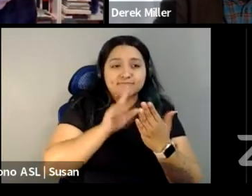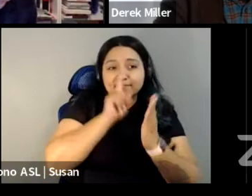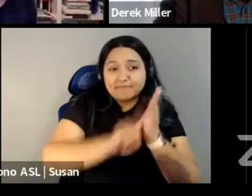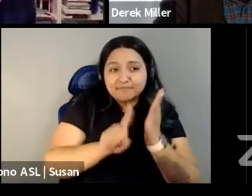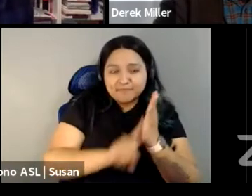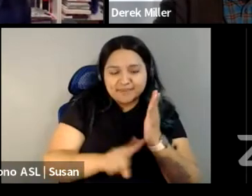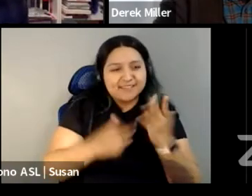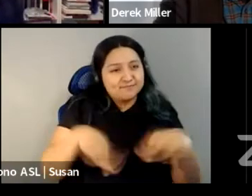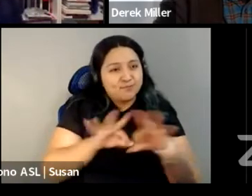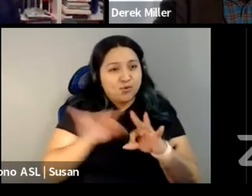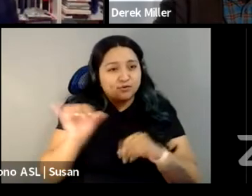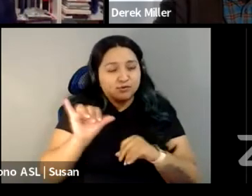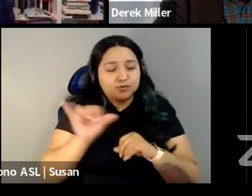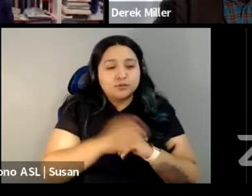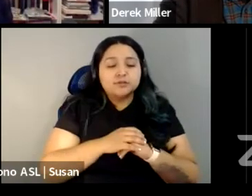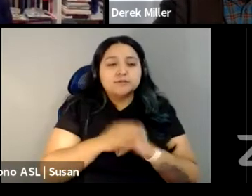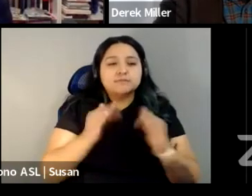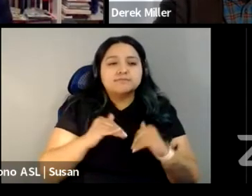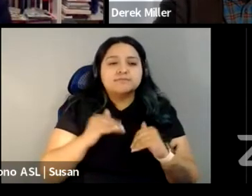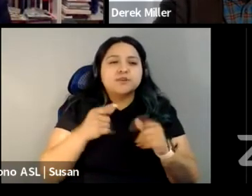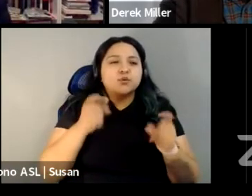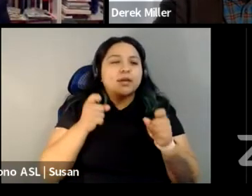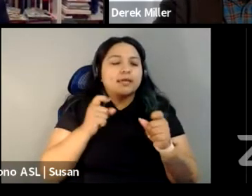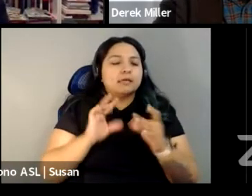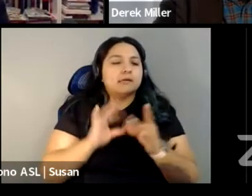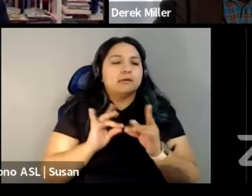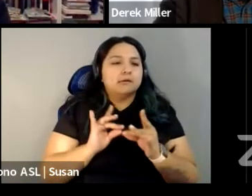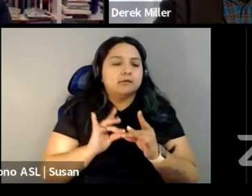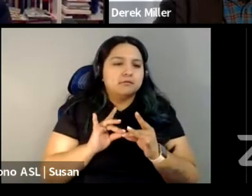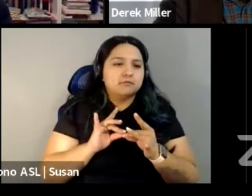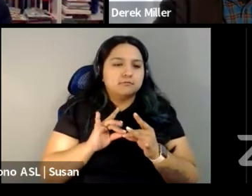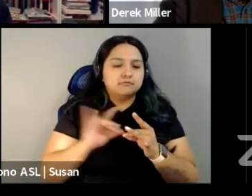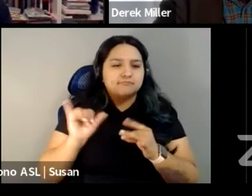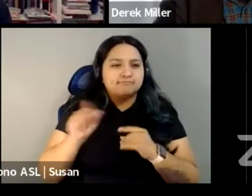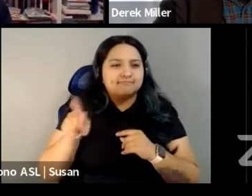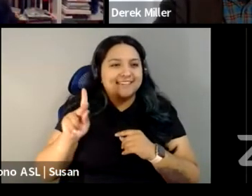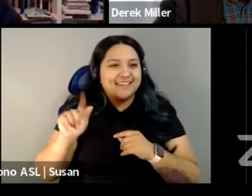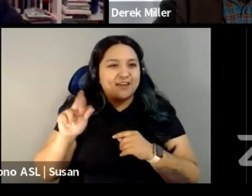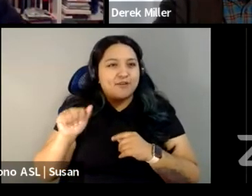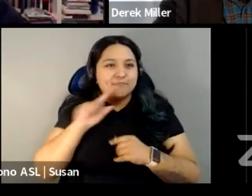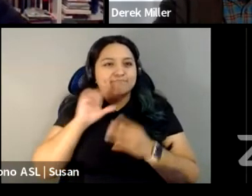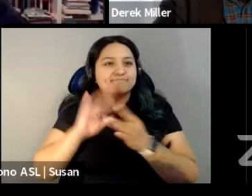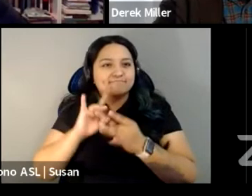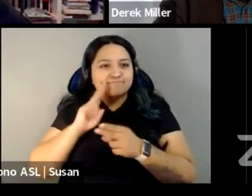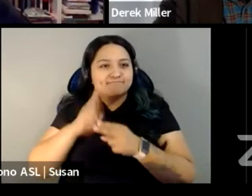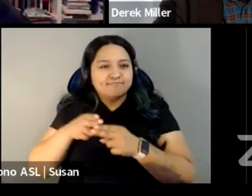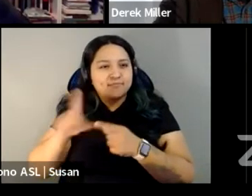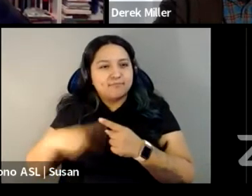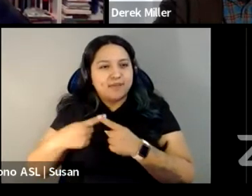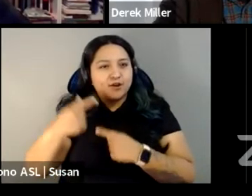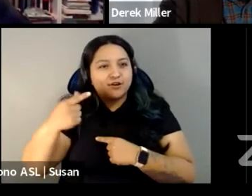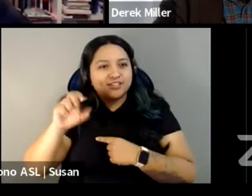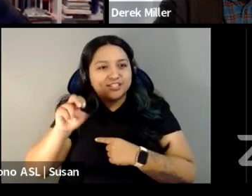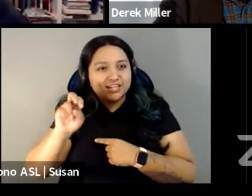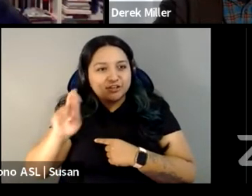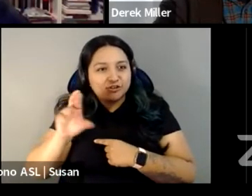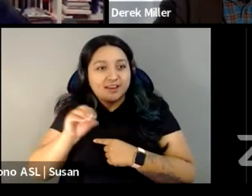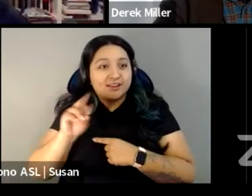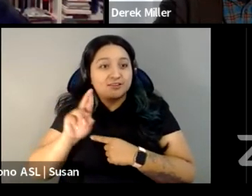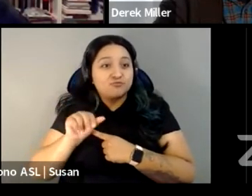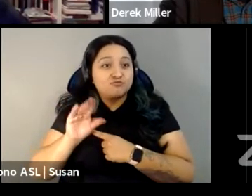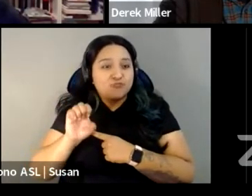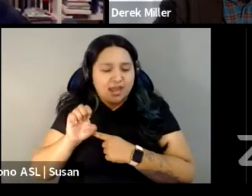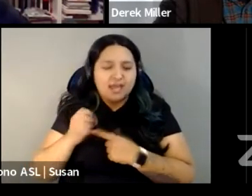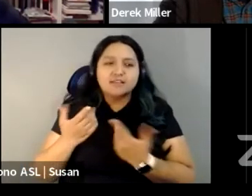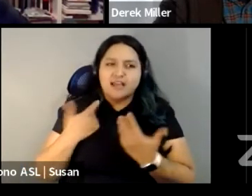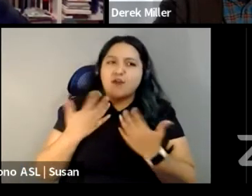also questions. I just want to echo what Kara was saying in terms of gender and race. I'd love to see more about how that has